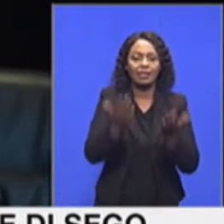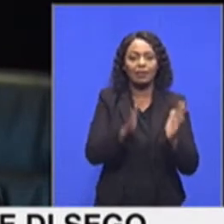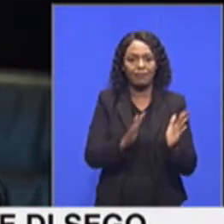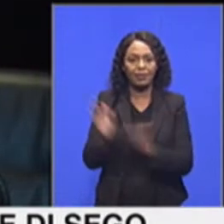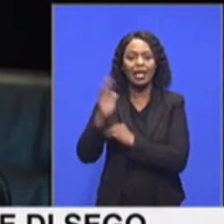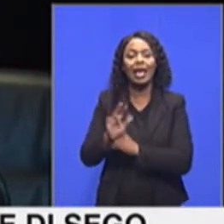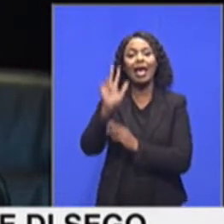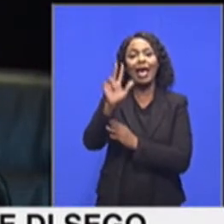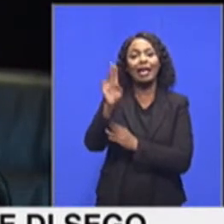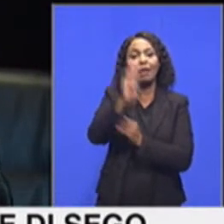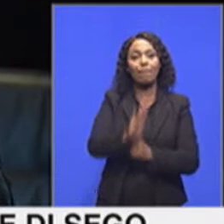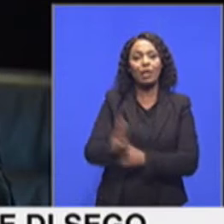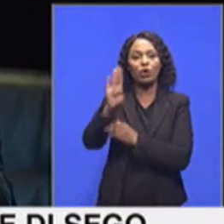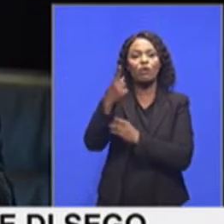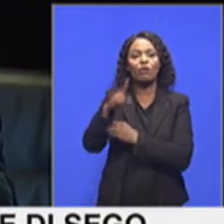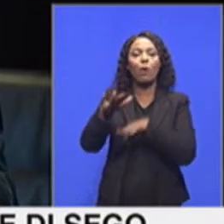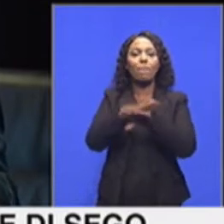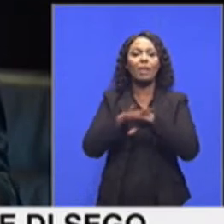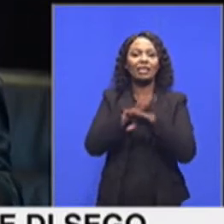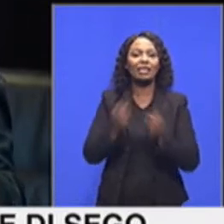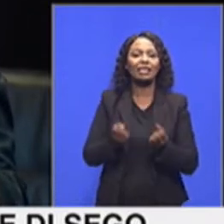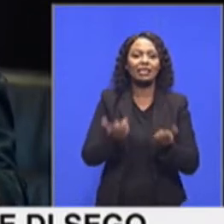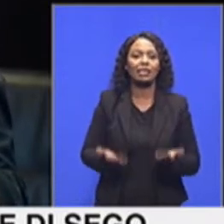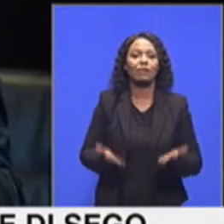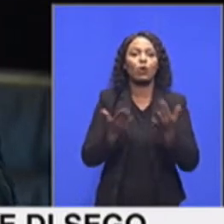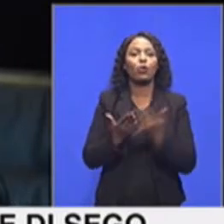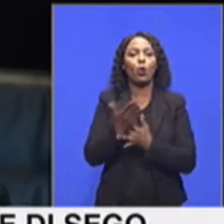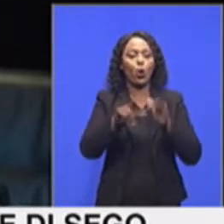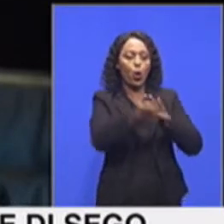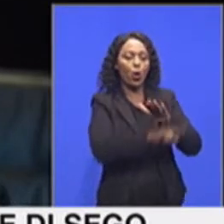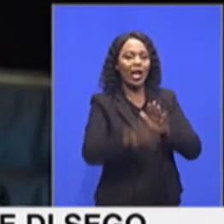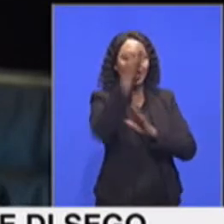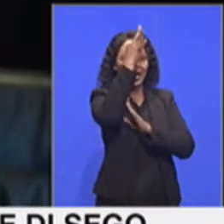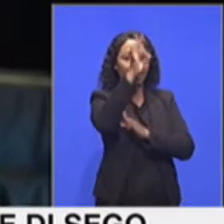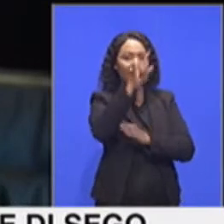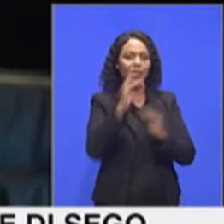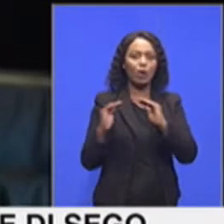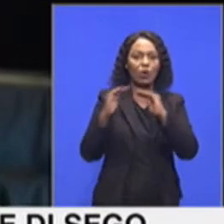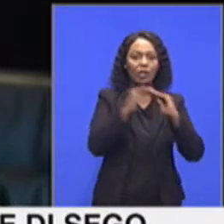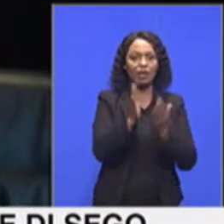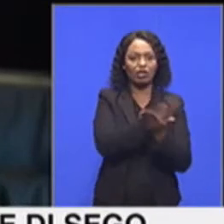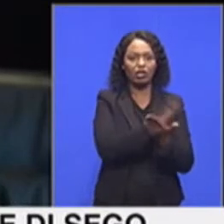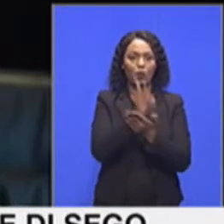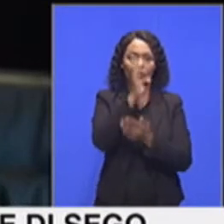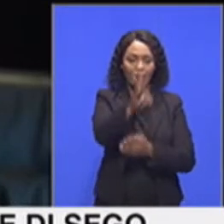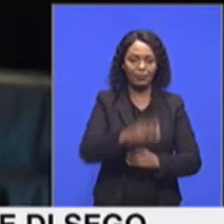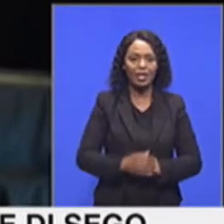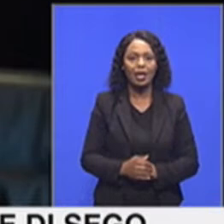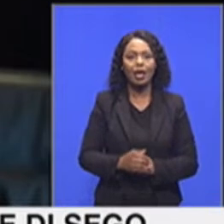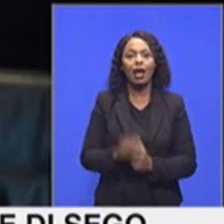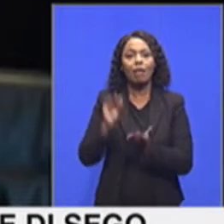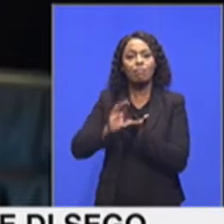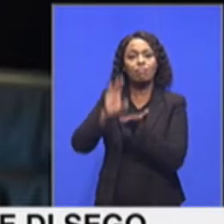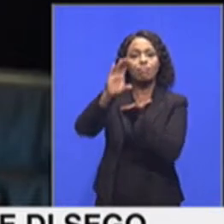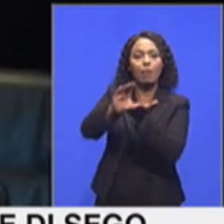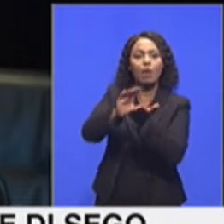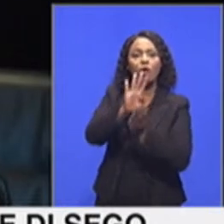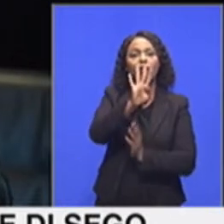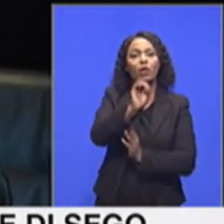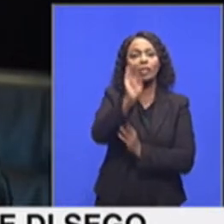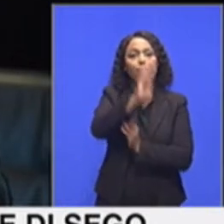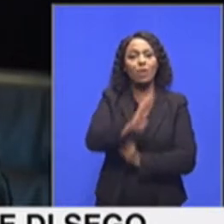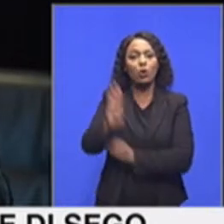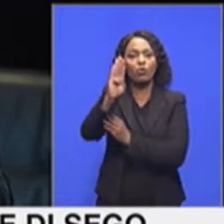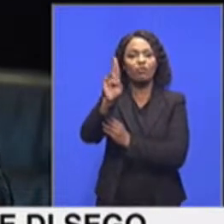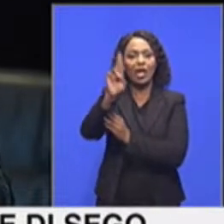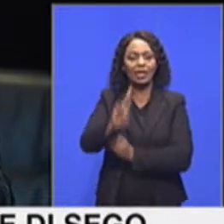basic services through the local government equitable share. We have allocated 14 billion over the medium term